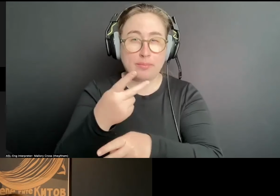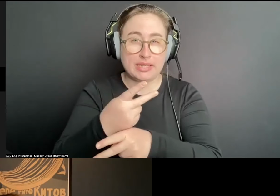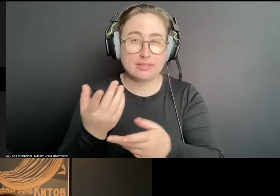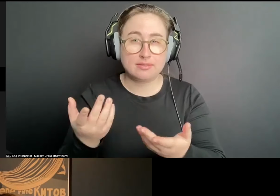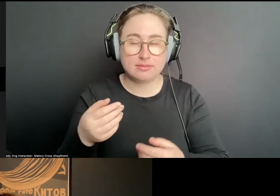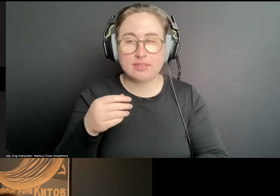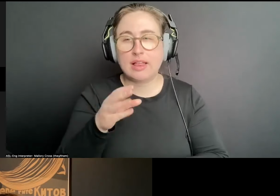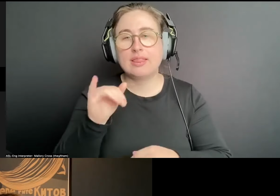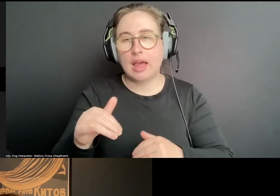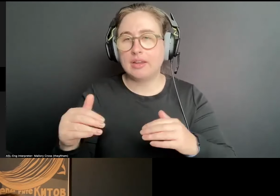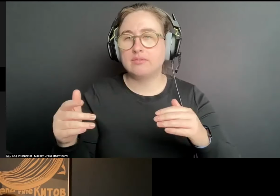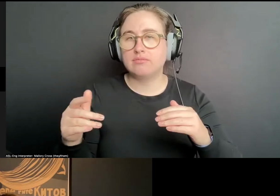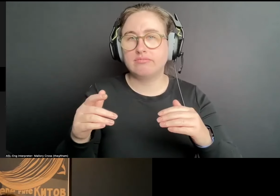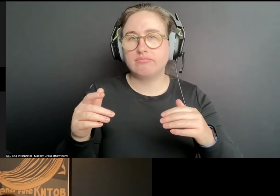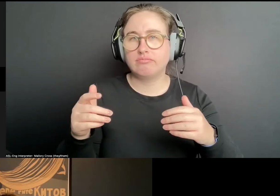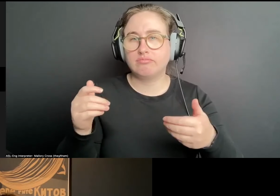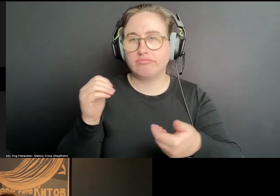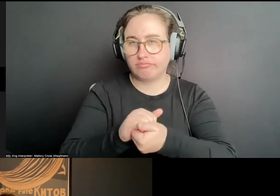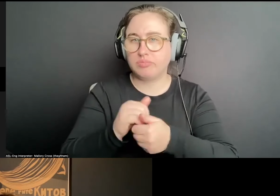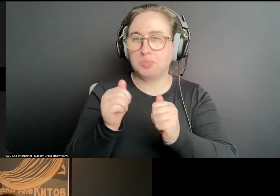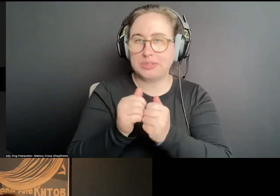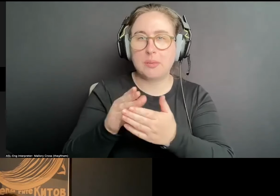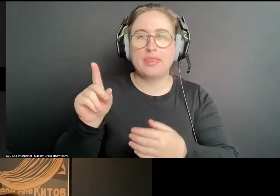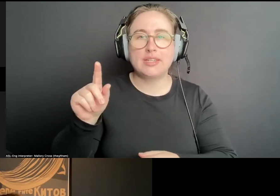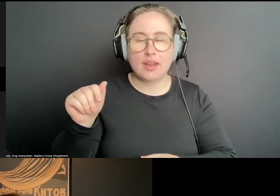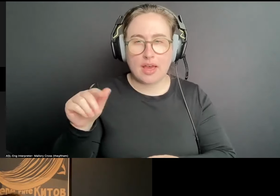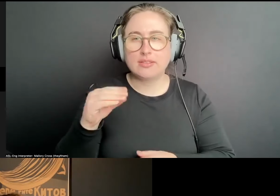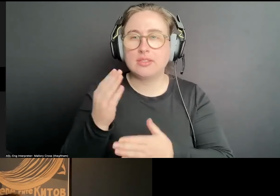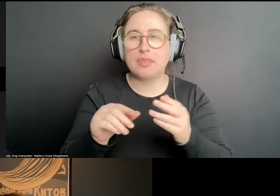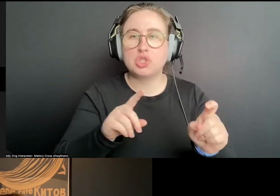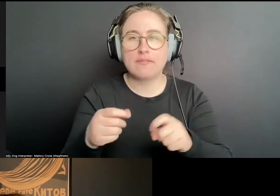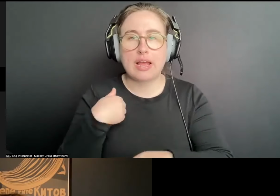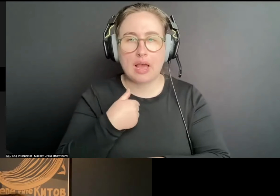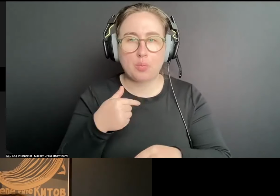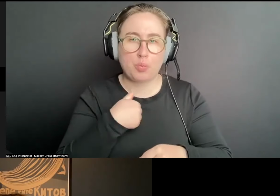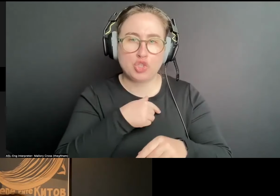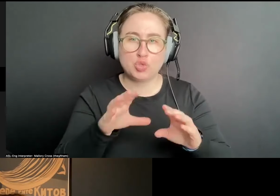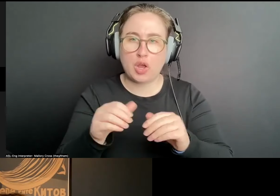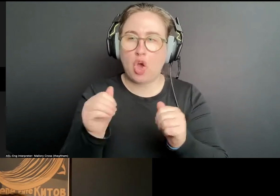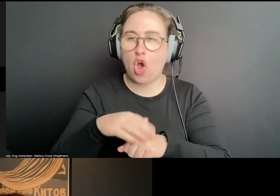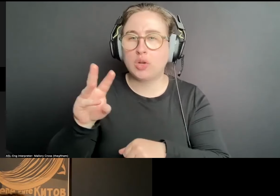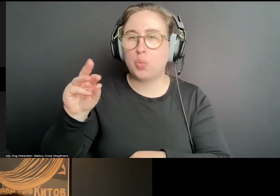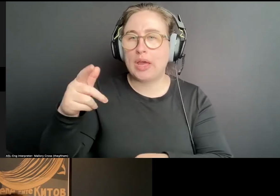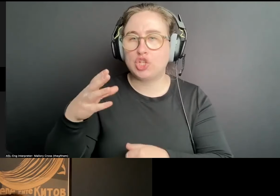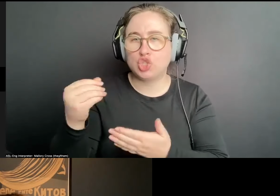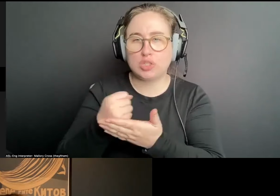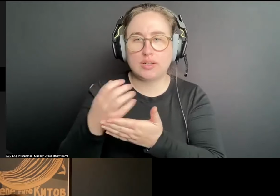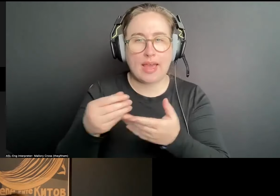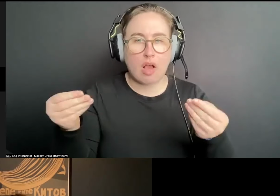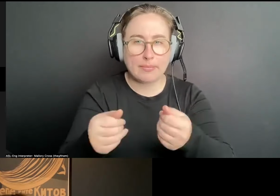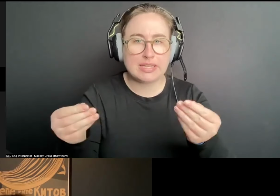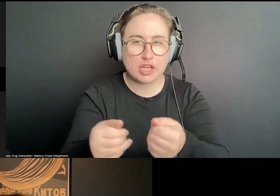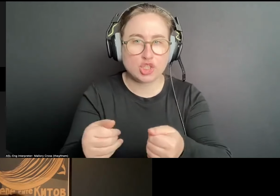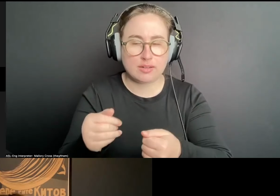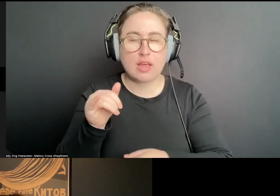kind of coincides with some of the data and surveying that we've been doing on wage and compensation in our field, which